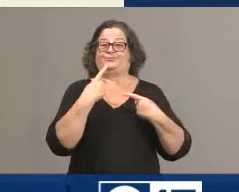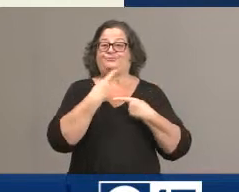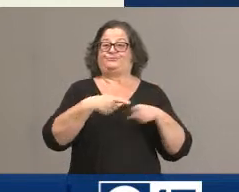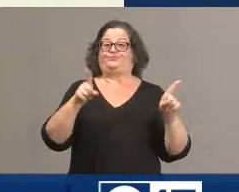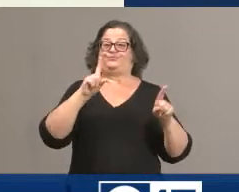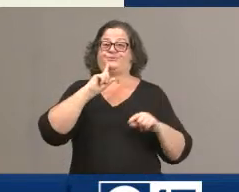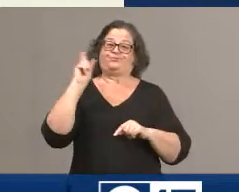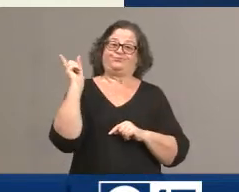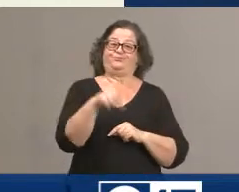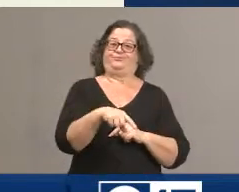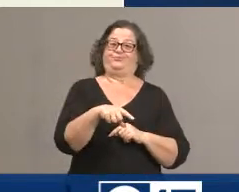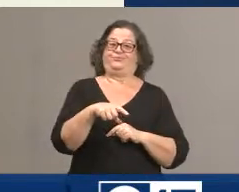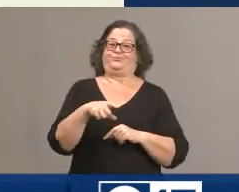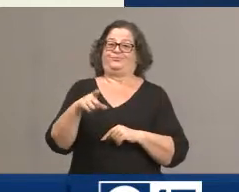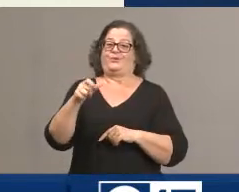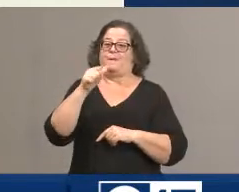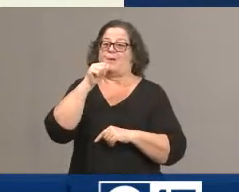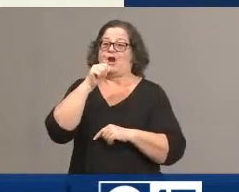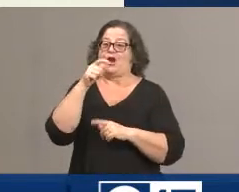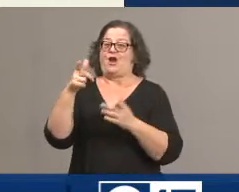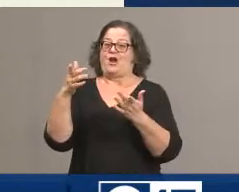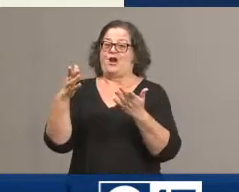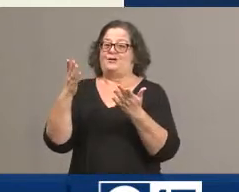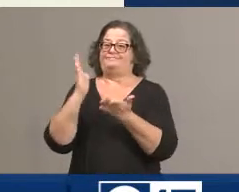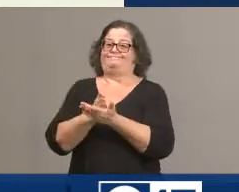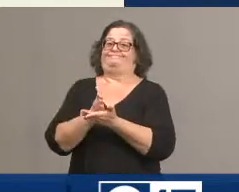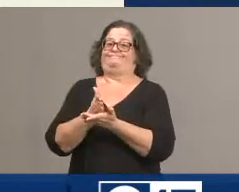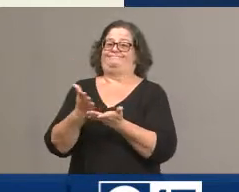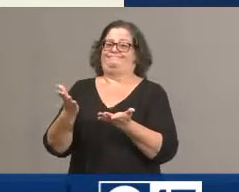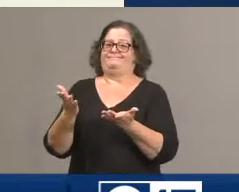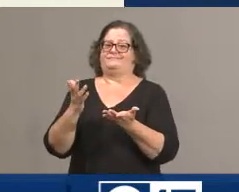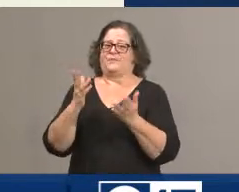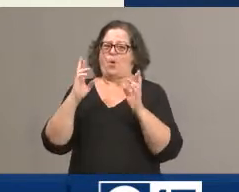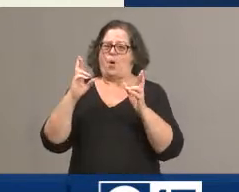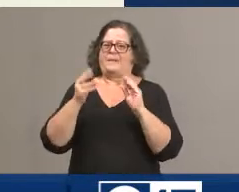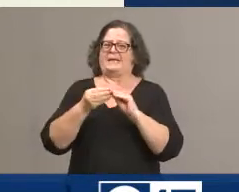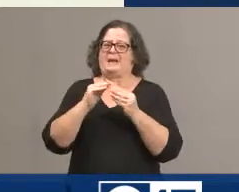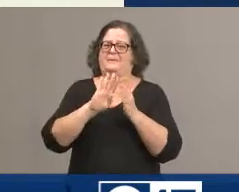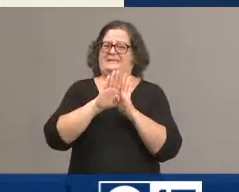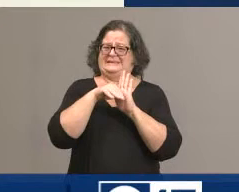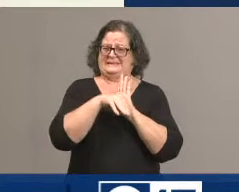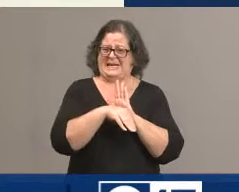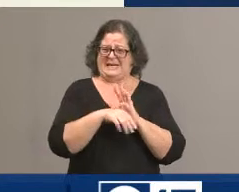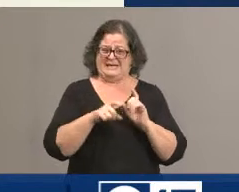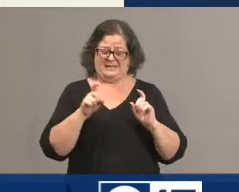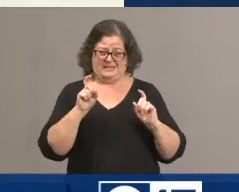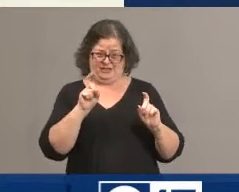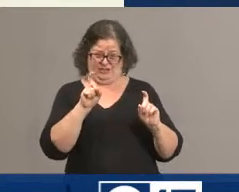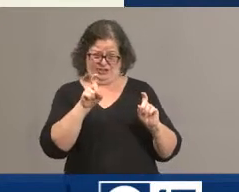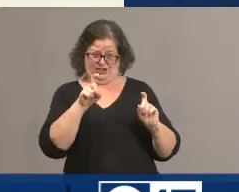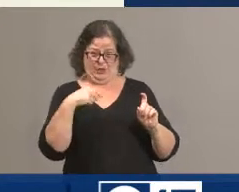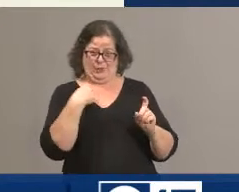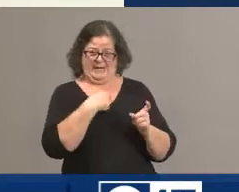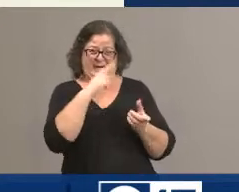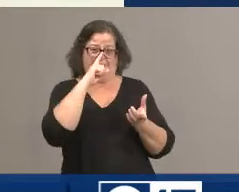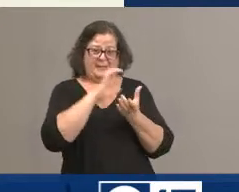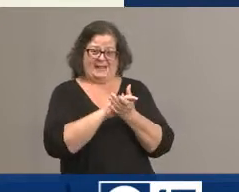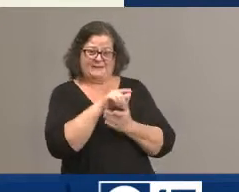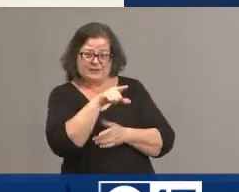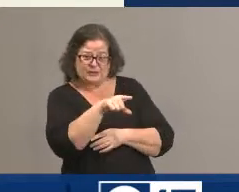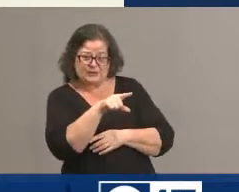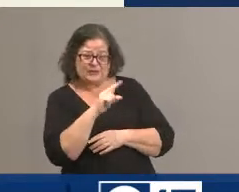seriously this time, and can you guarantee there will be enforcement, not just communication, but enforcement to stop this from happening? Well, Dennis, in